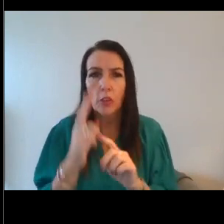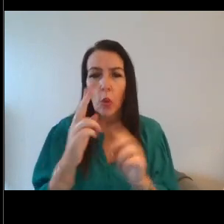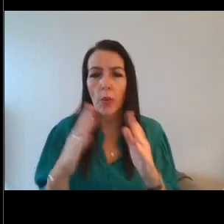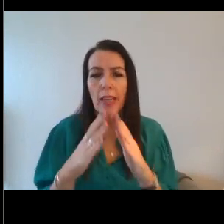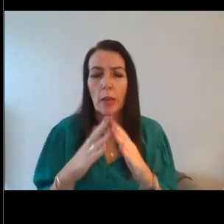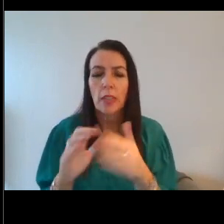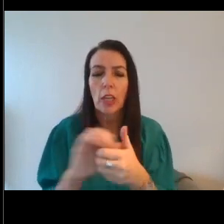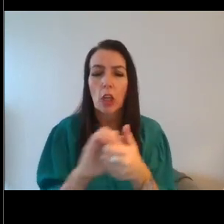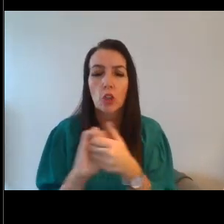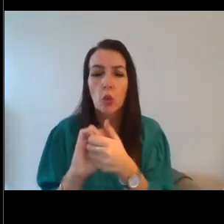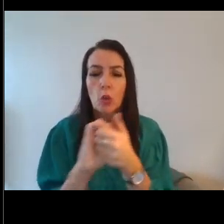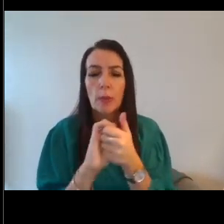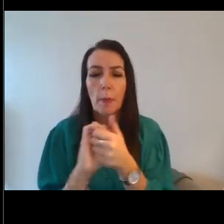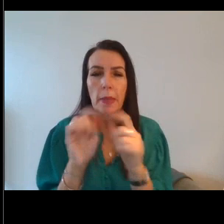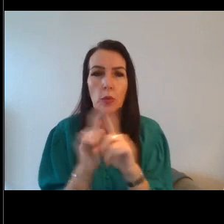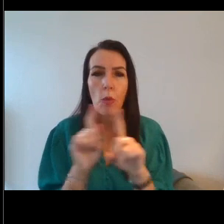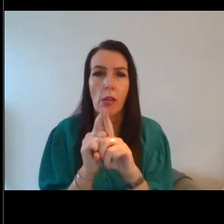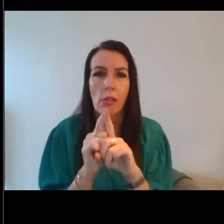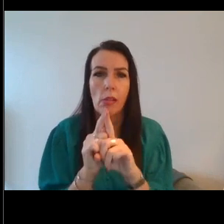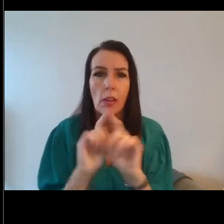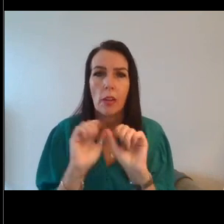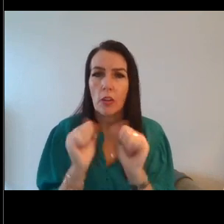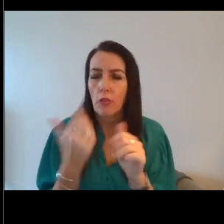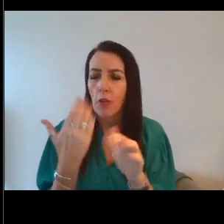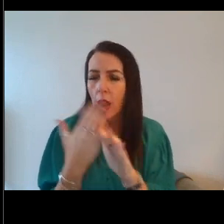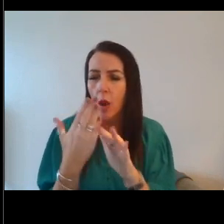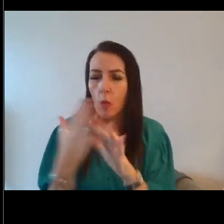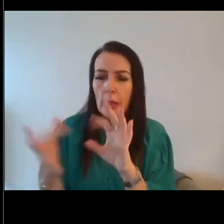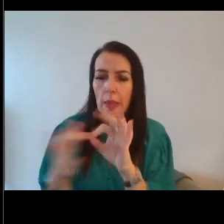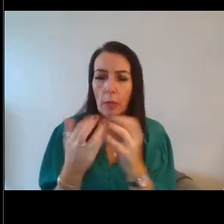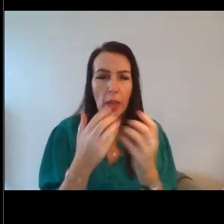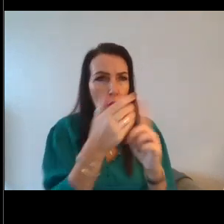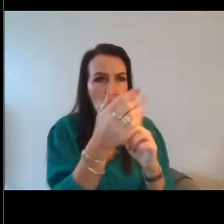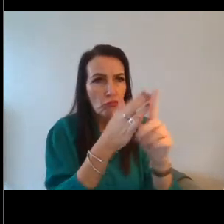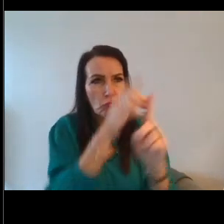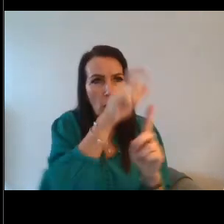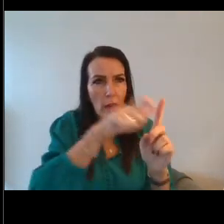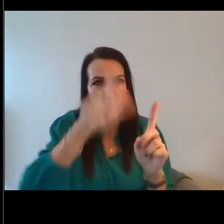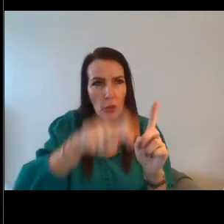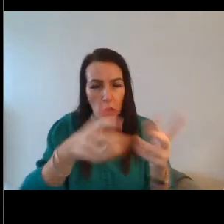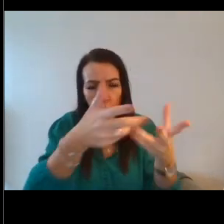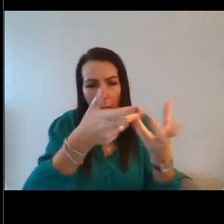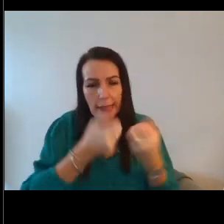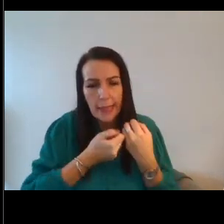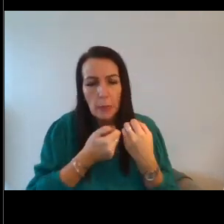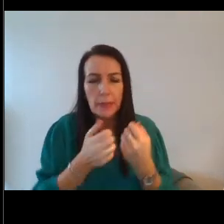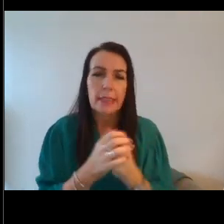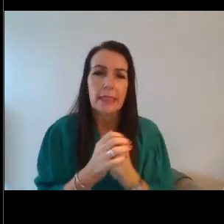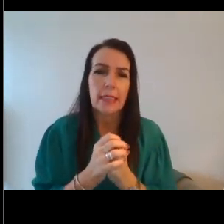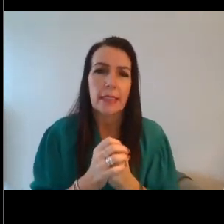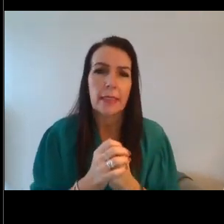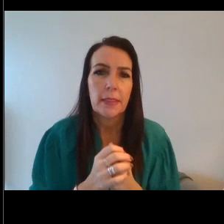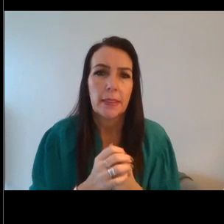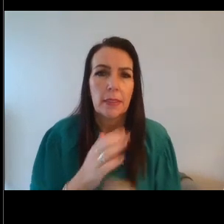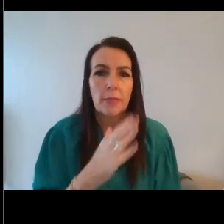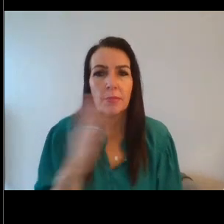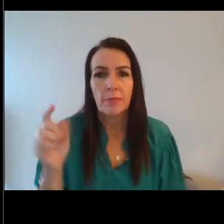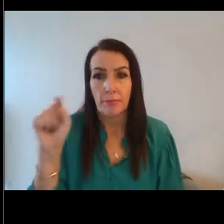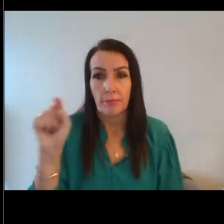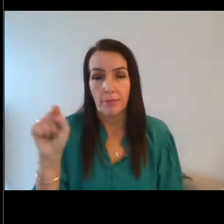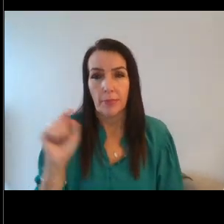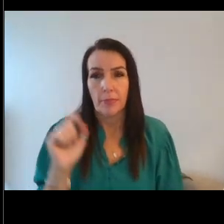climate jury work, and they did some great work around this. And then that box in the top right hand